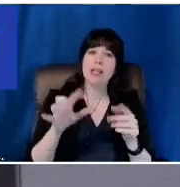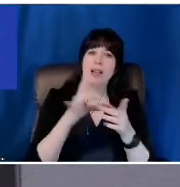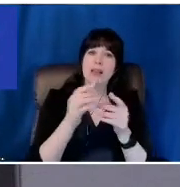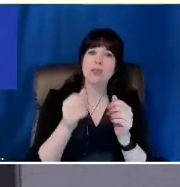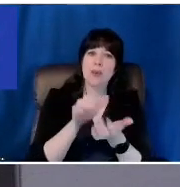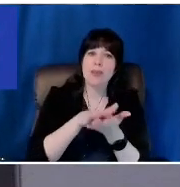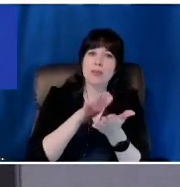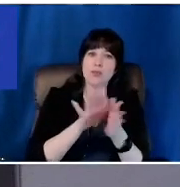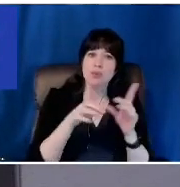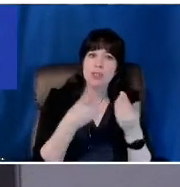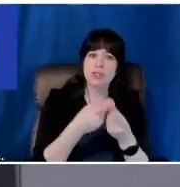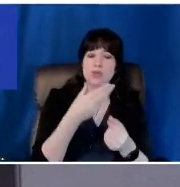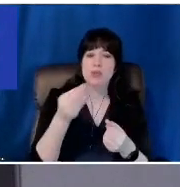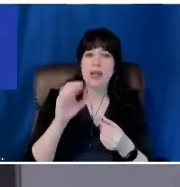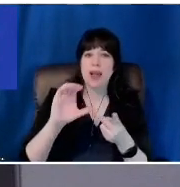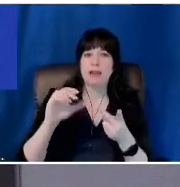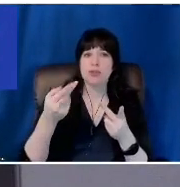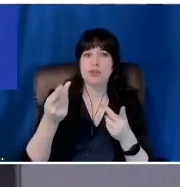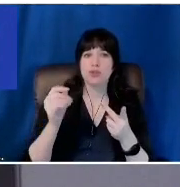and the charter schools,